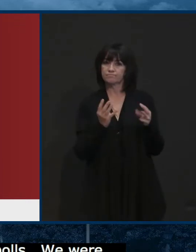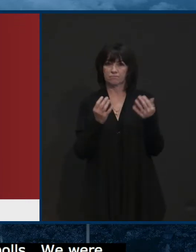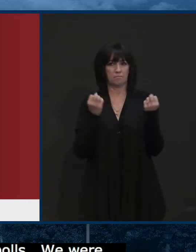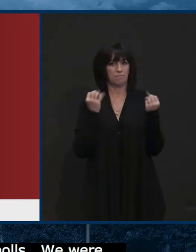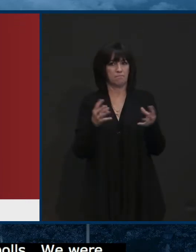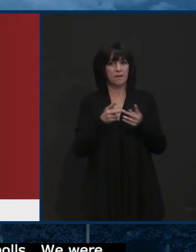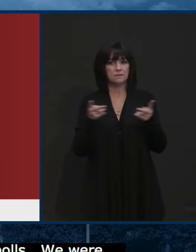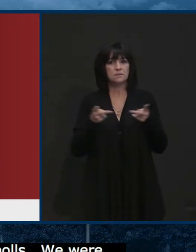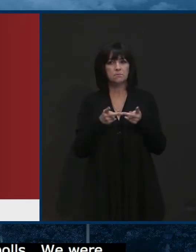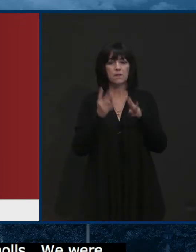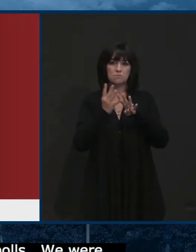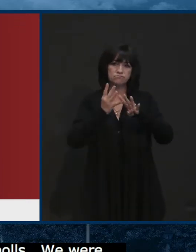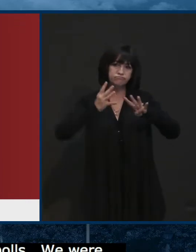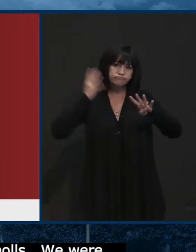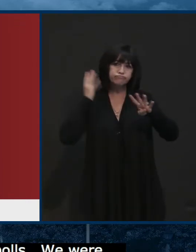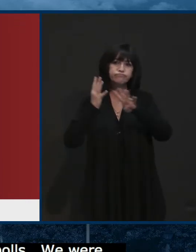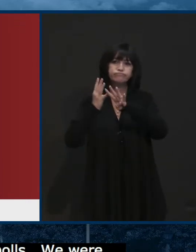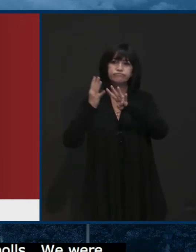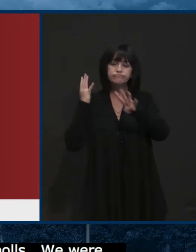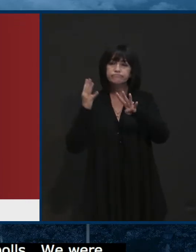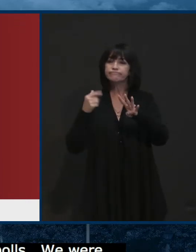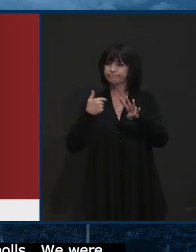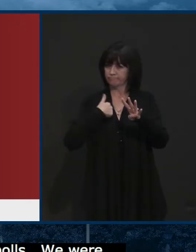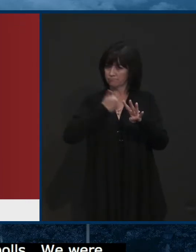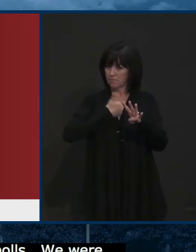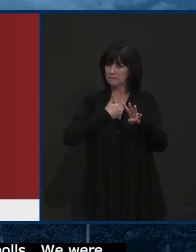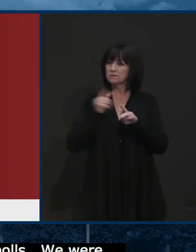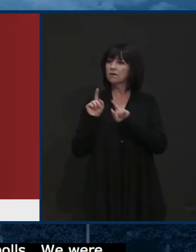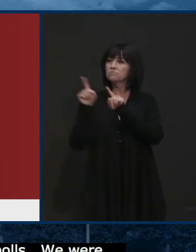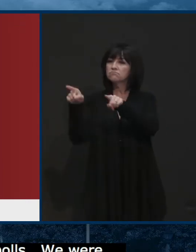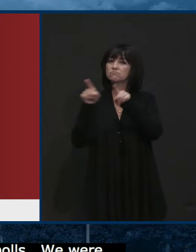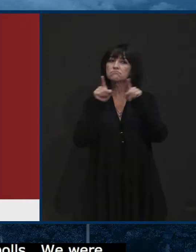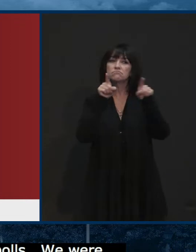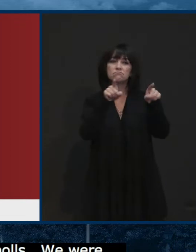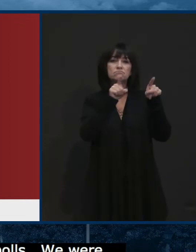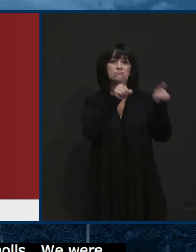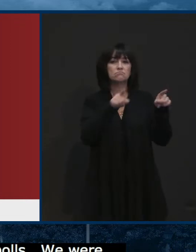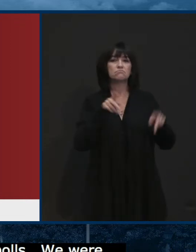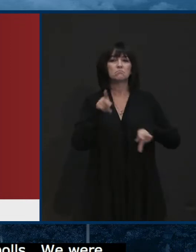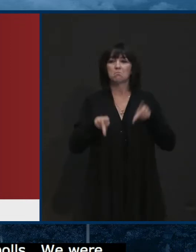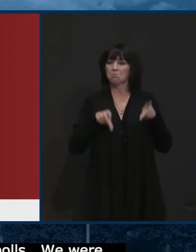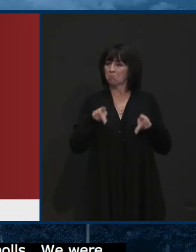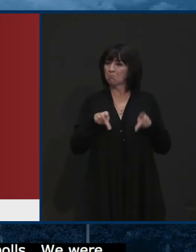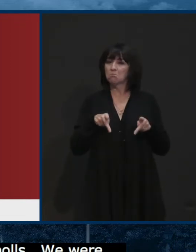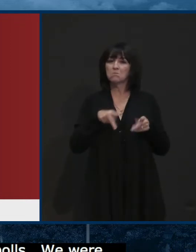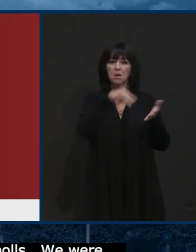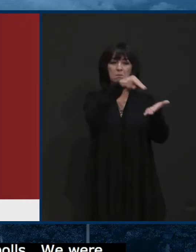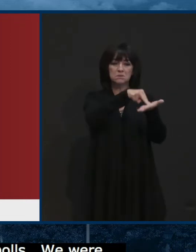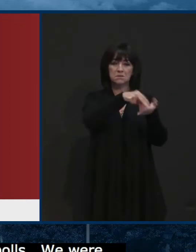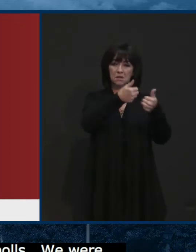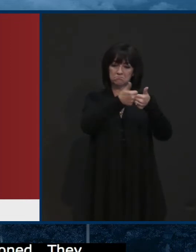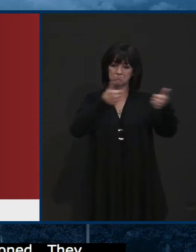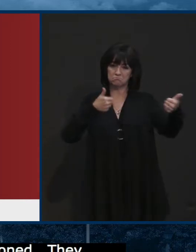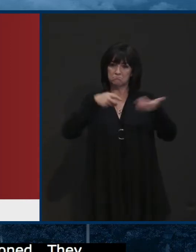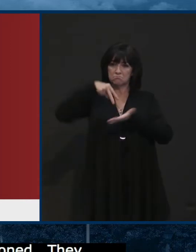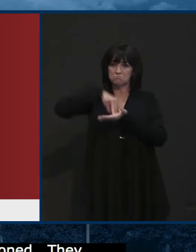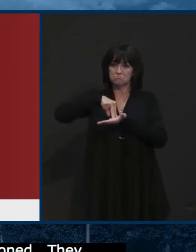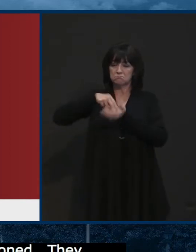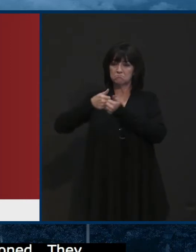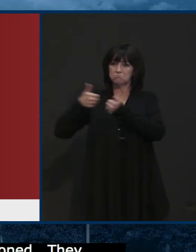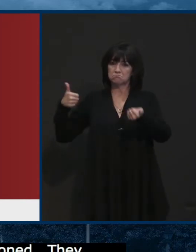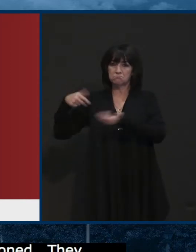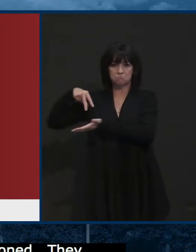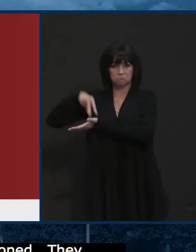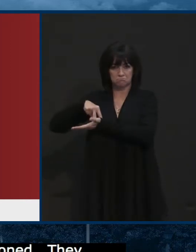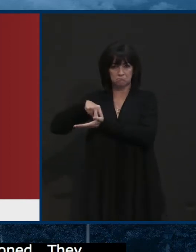polling place that I visited. People were waiting patiently. They were respectful of one another,